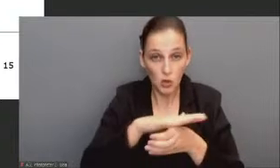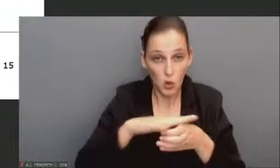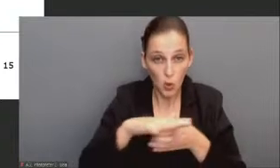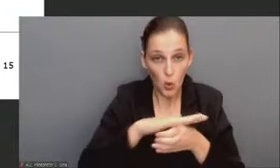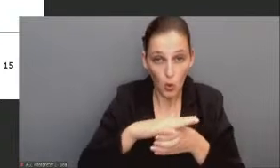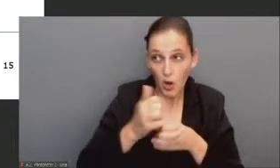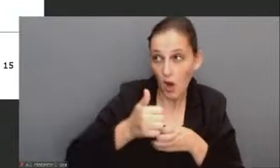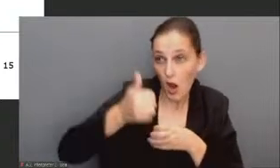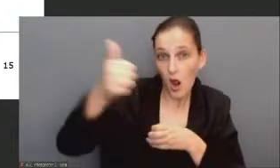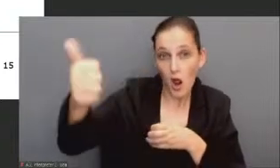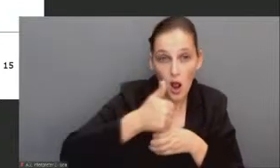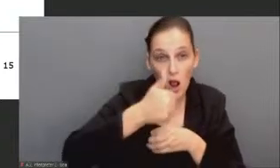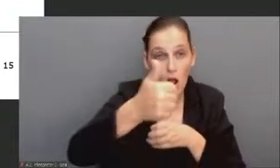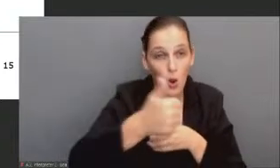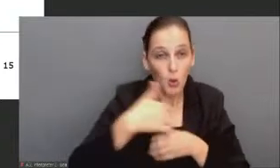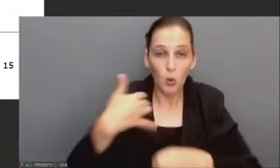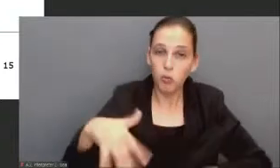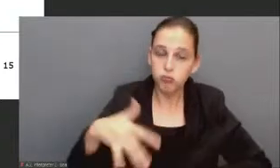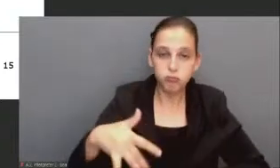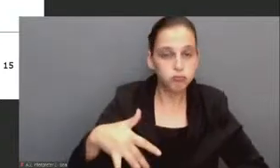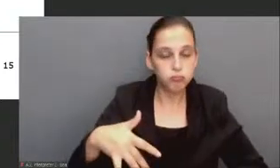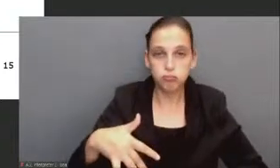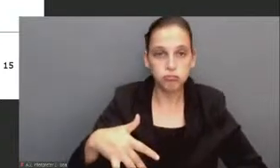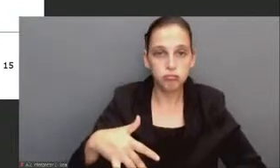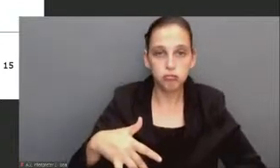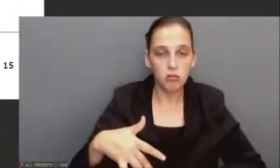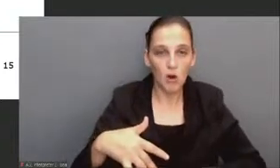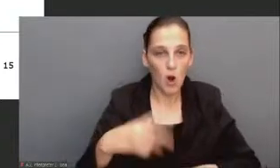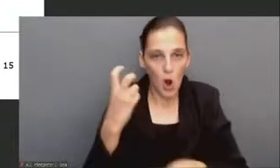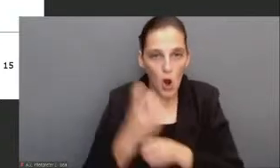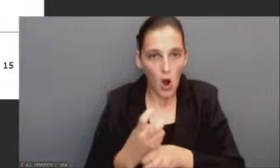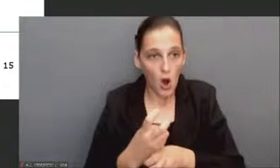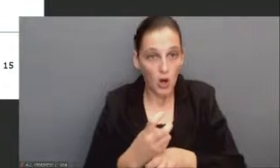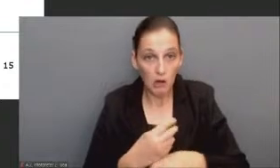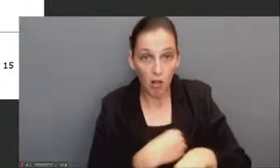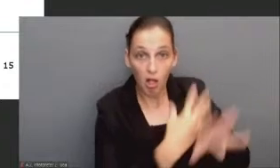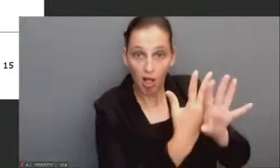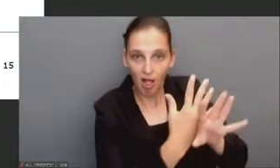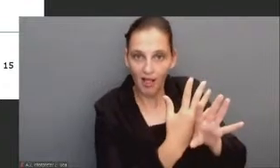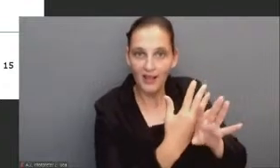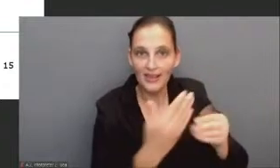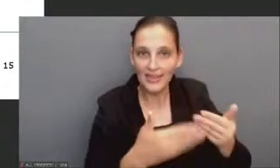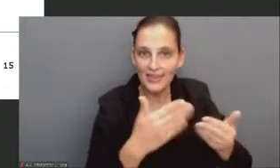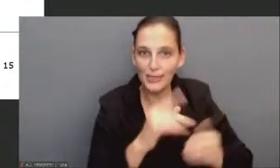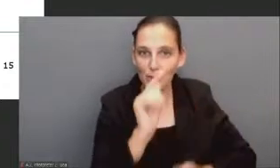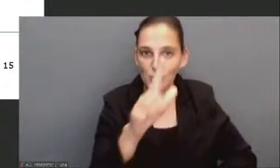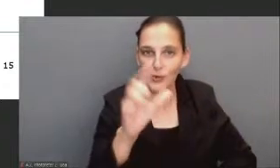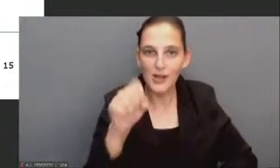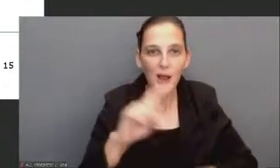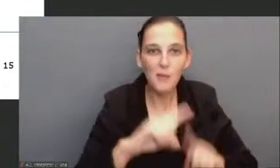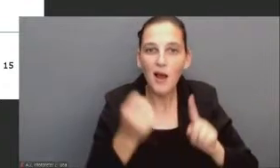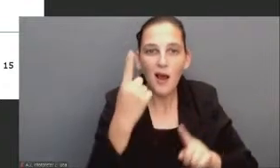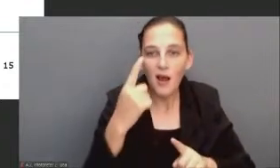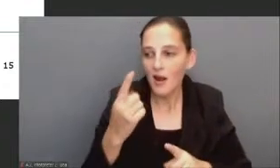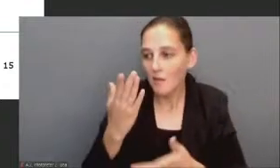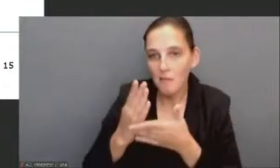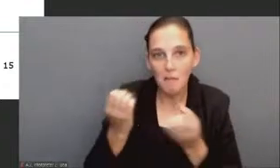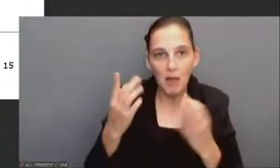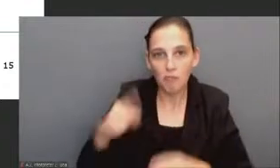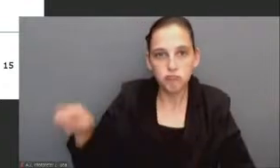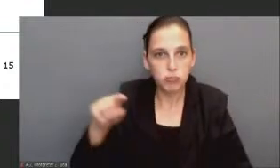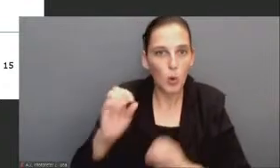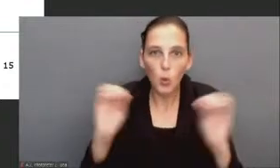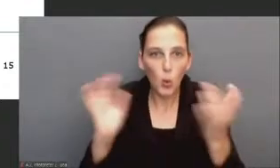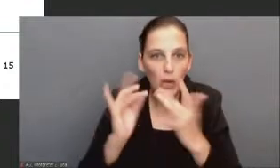that they need. Telehealth can be a valuable tool for them, but is frequently inaccessible due to the lack of broadband access or restrictive